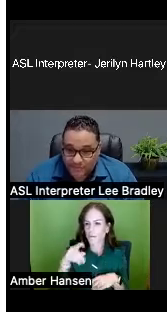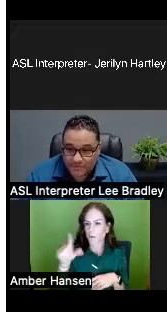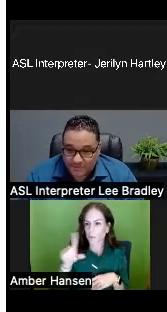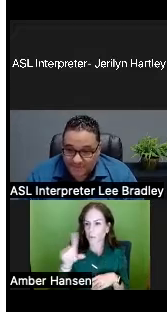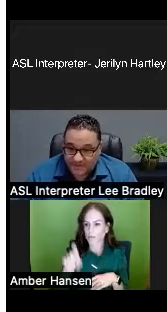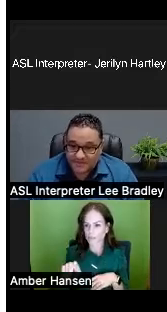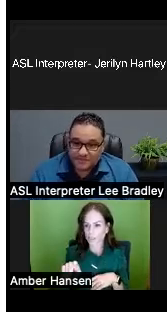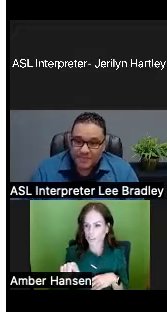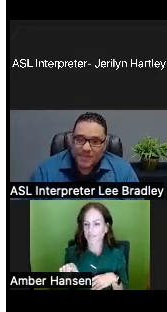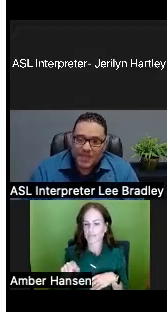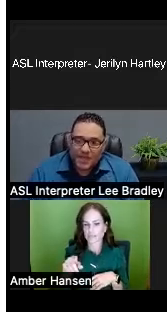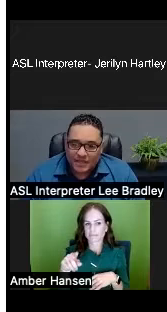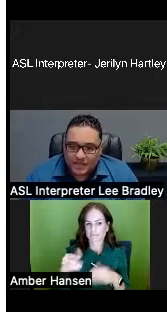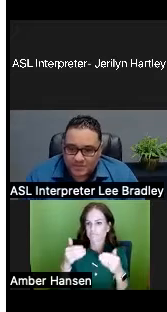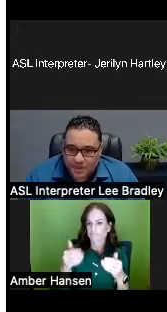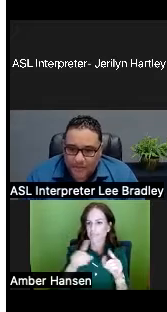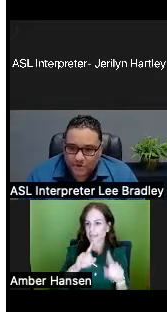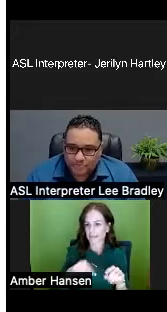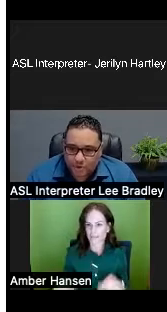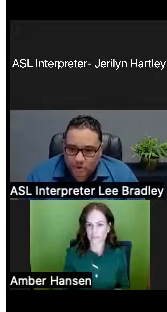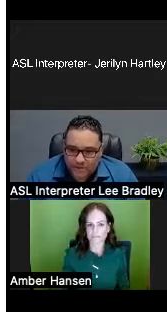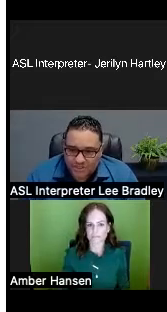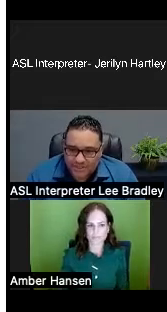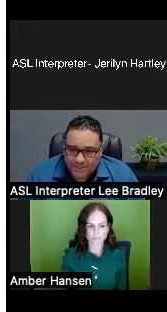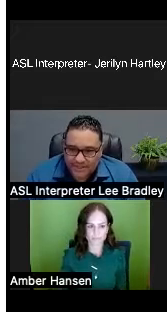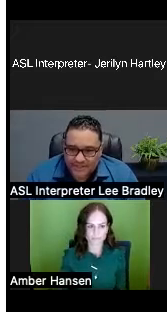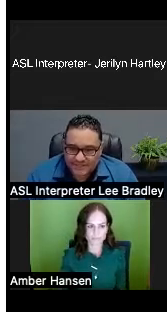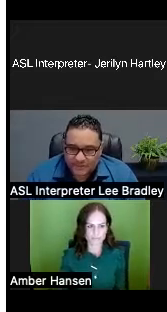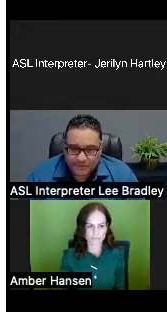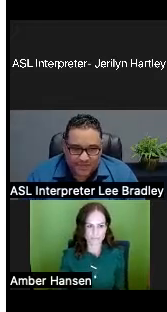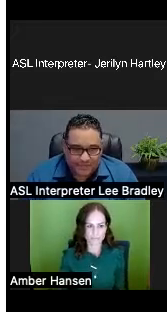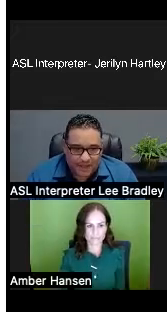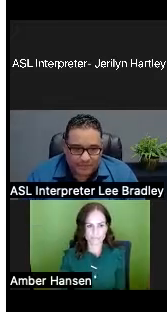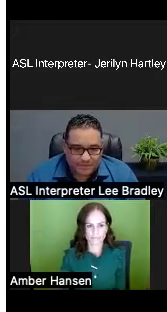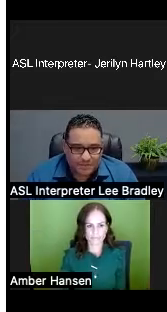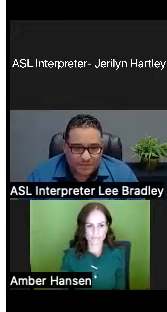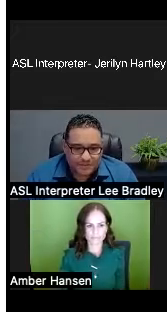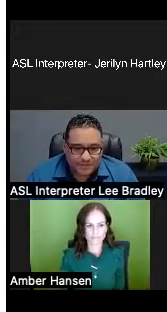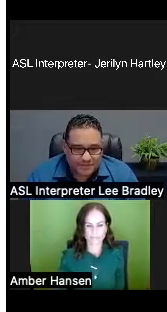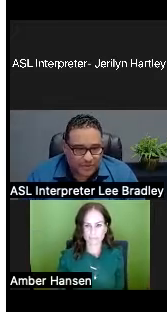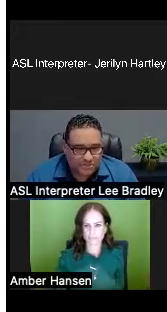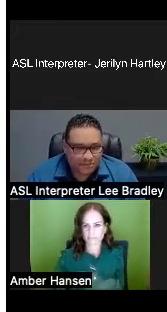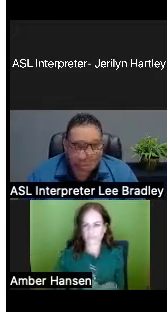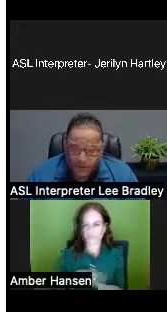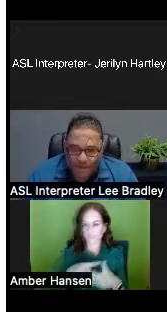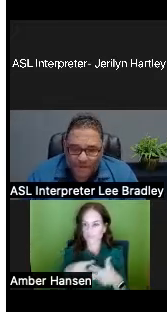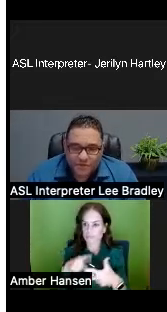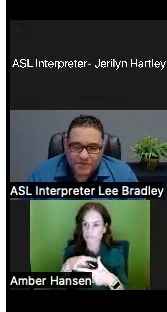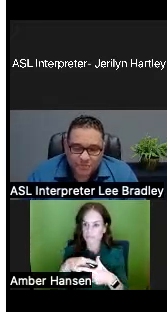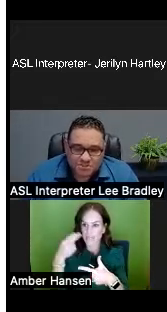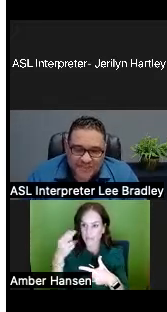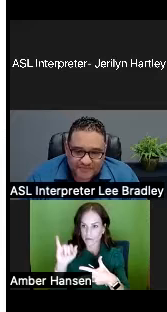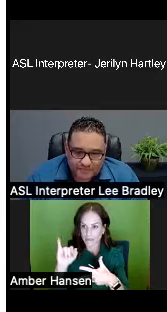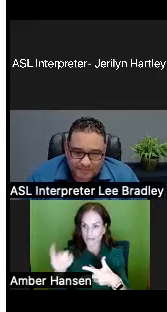profound deafness. So I want to do a poll question, and let's see what you think about this question. How do you